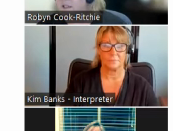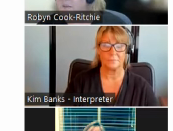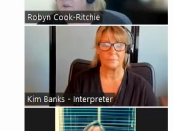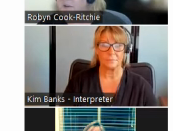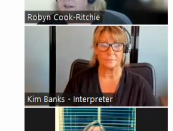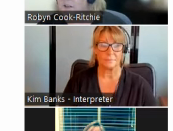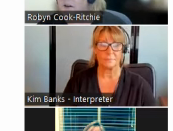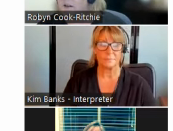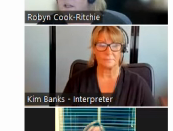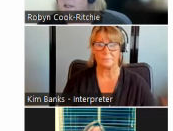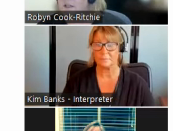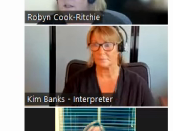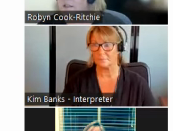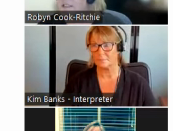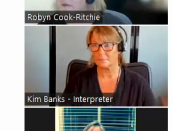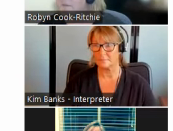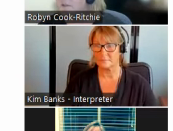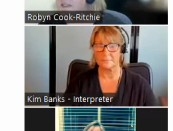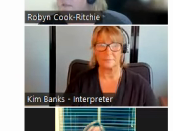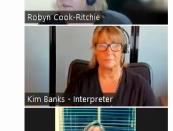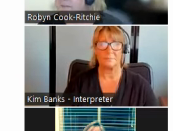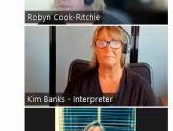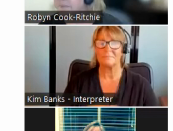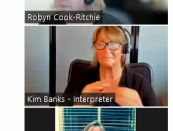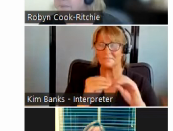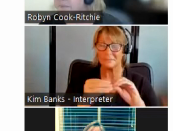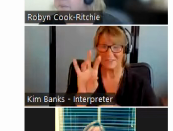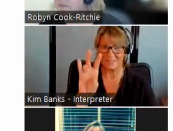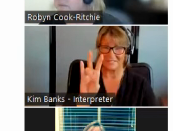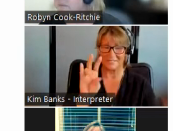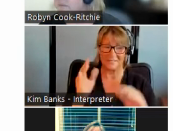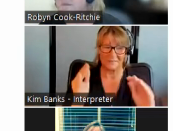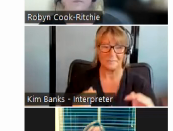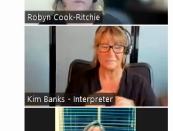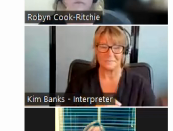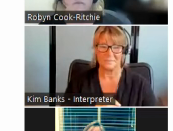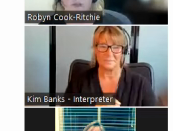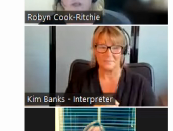Alrighty, moving right along. Tip number 7